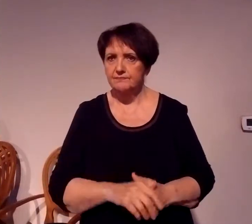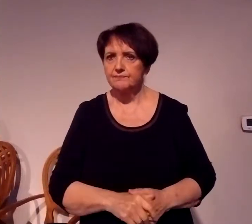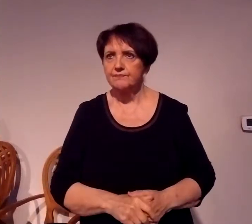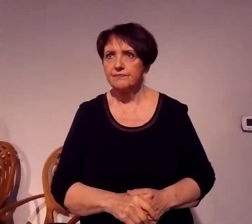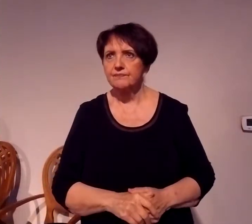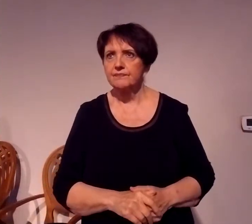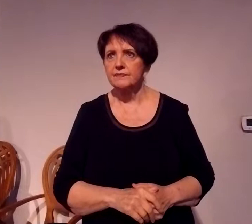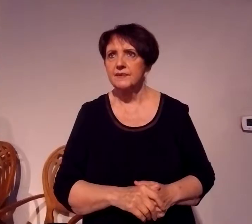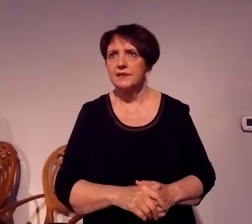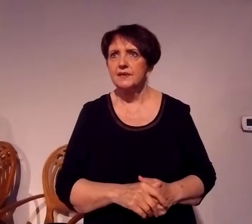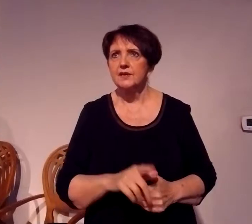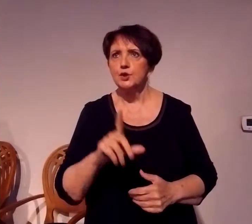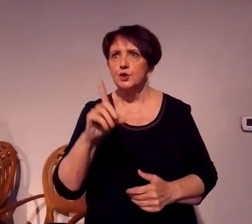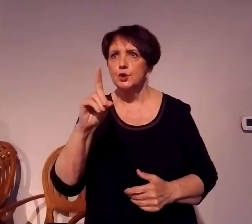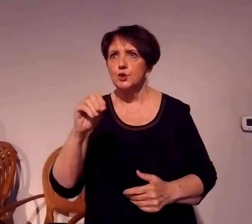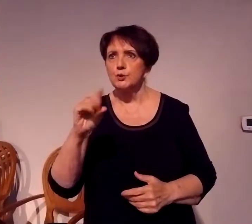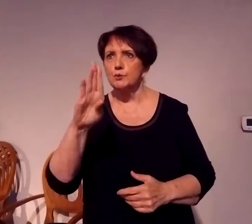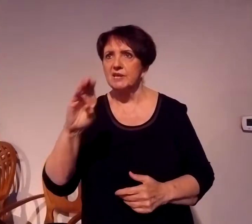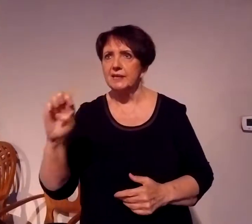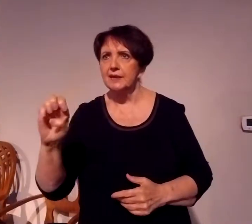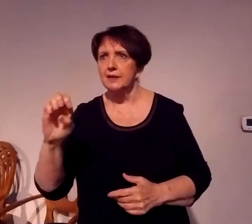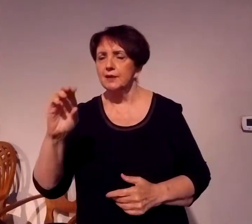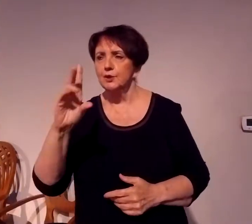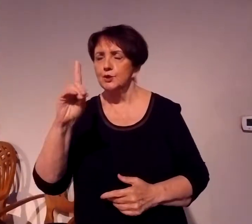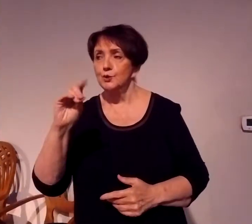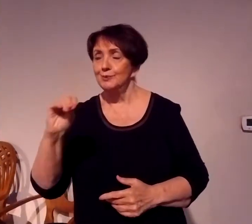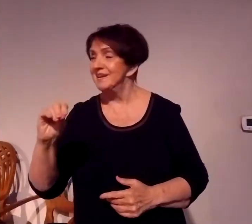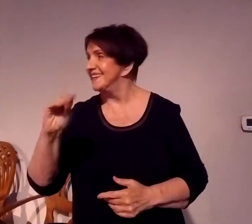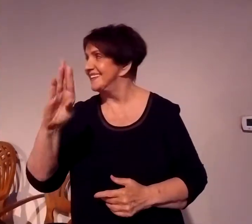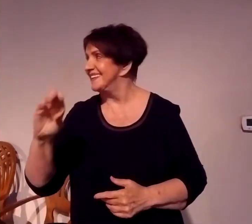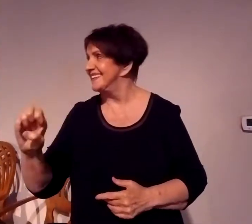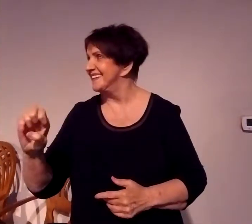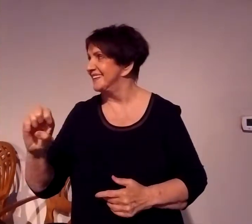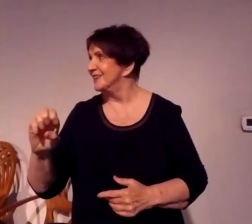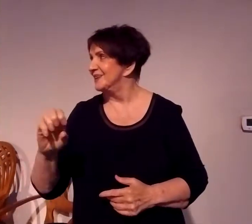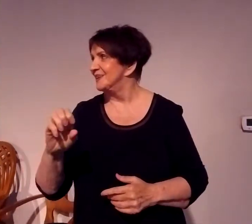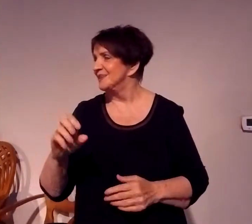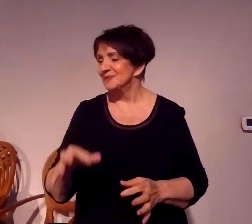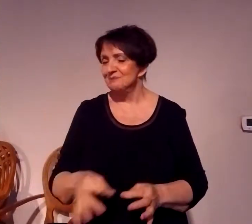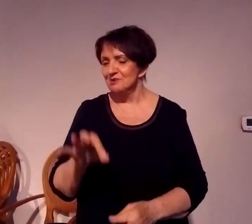calls this the doobie-doobie-doobie-doo spiritual principle.